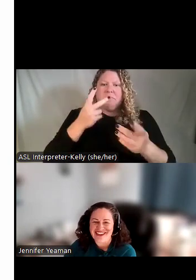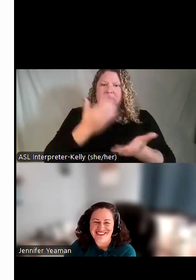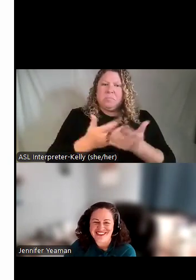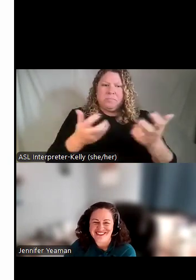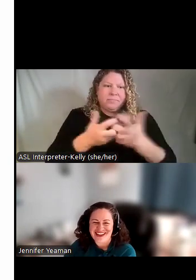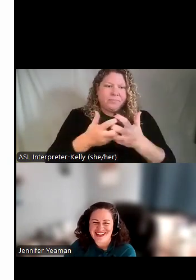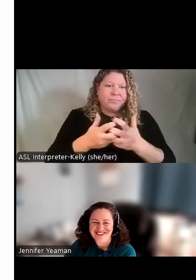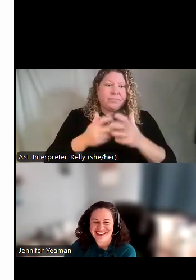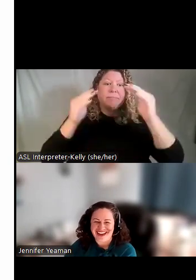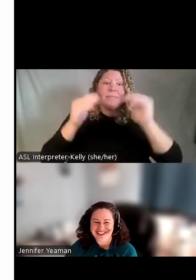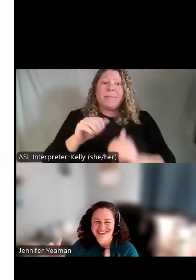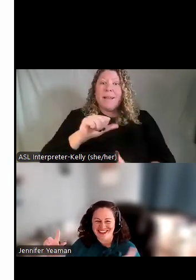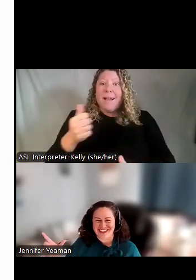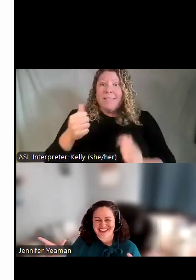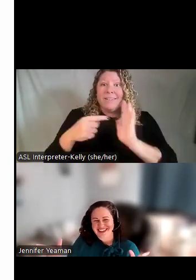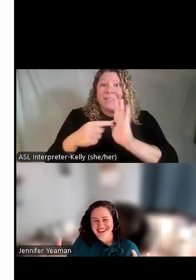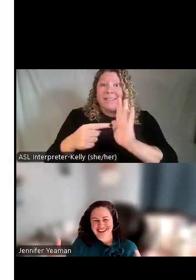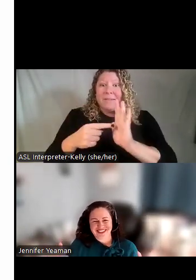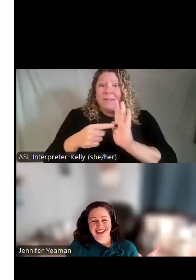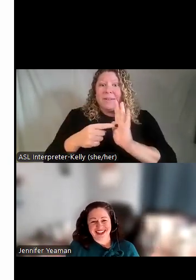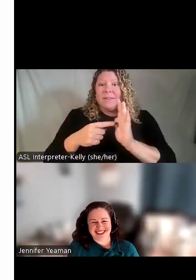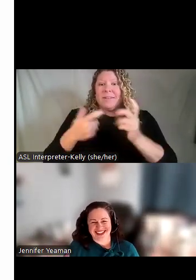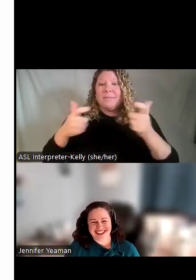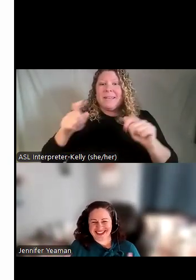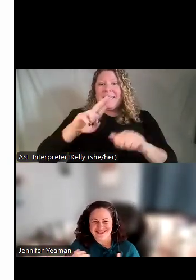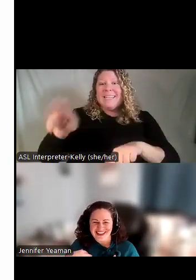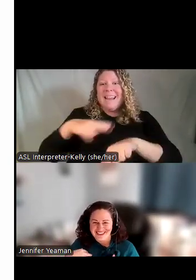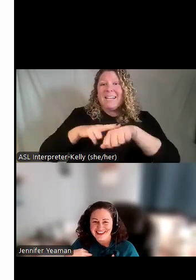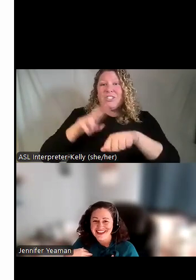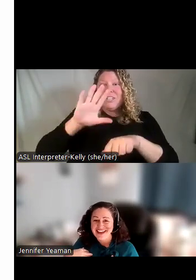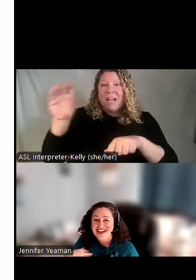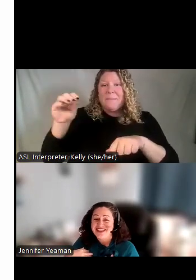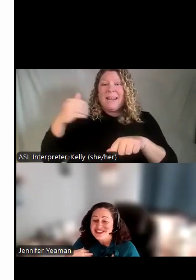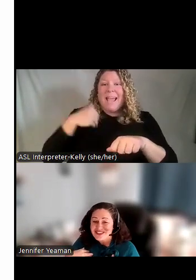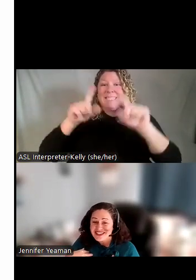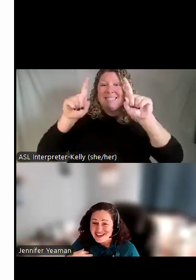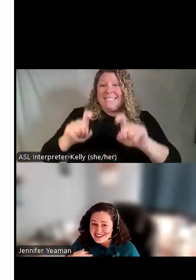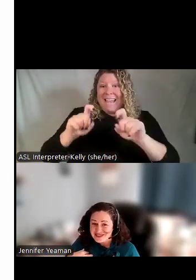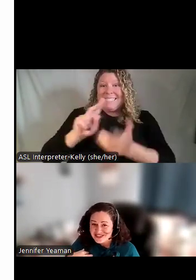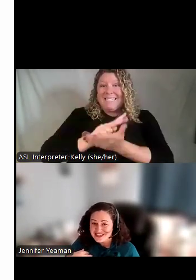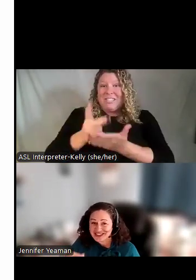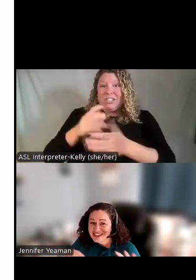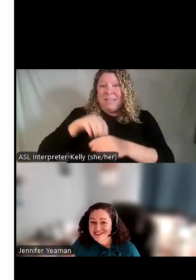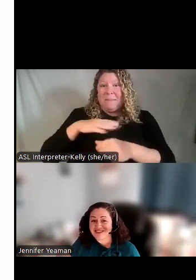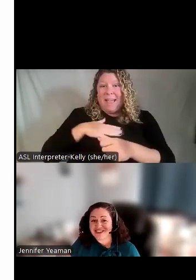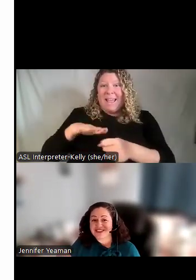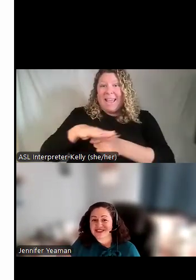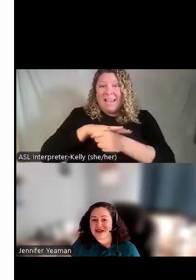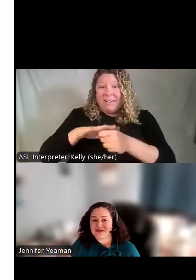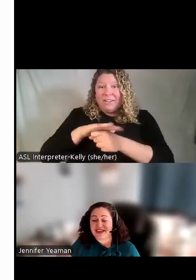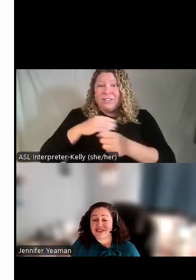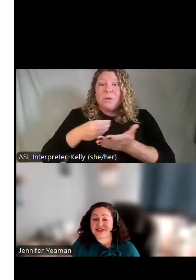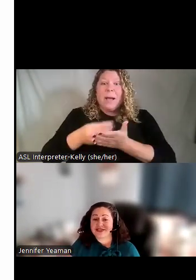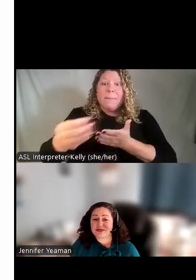me, I won't give their name, but a national cookie company has a test kitchen in my area. This means I get to purchase cookie